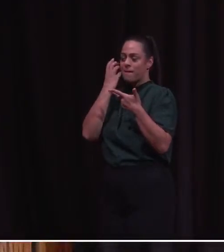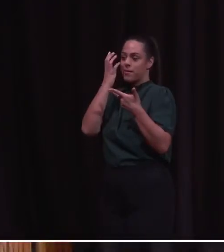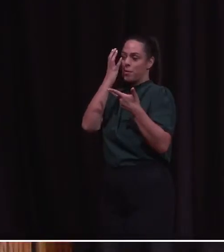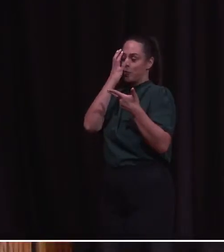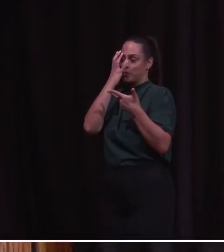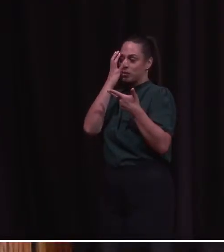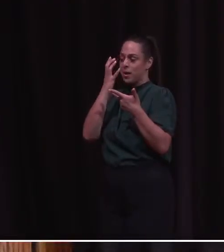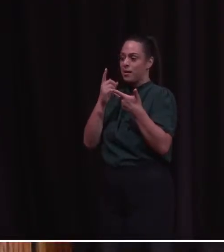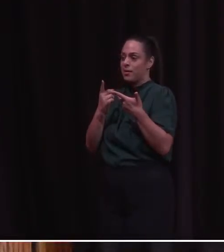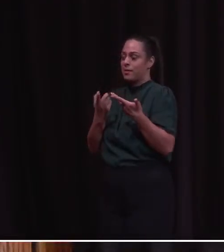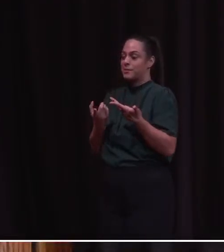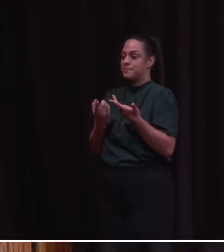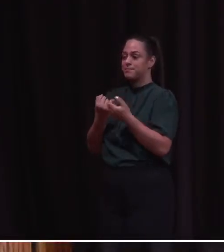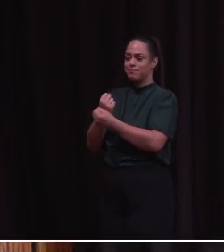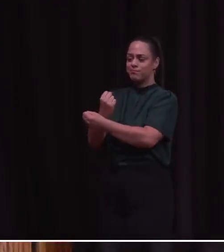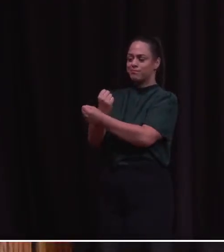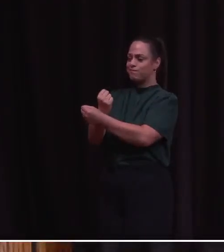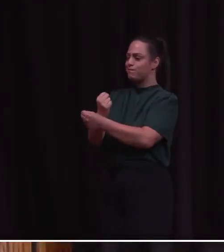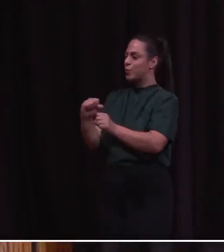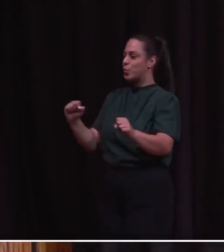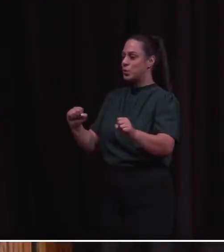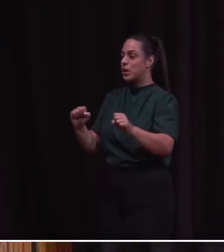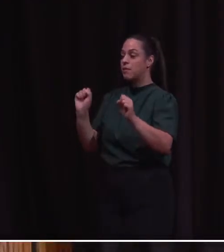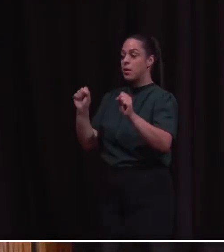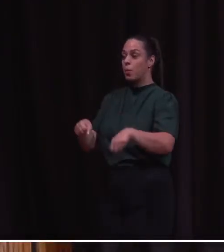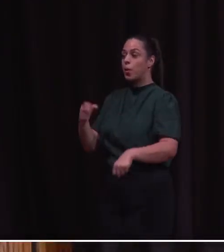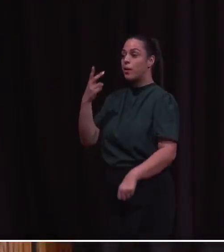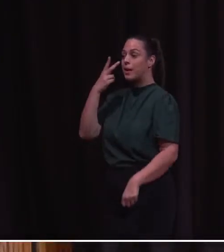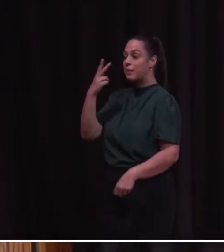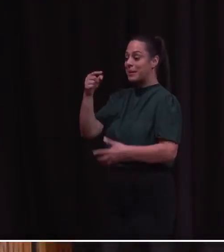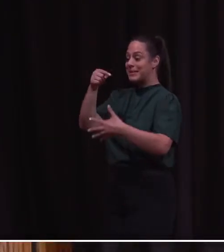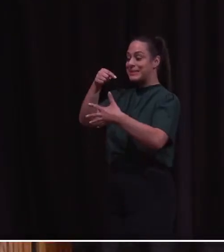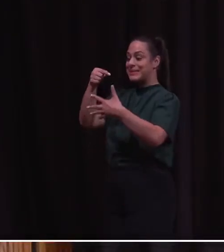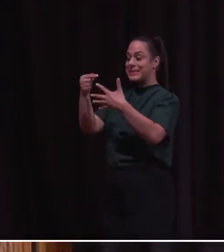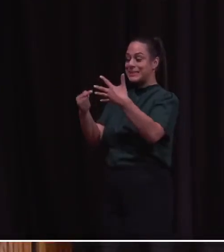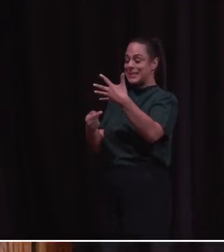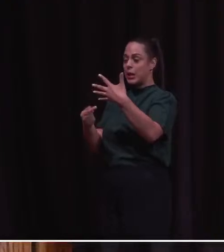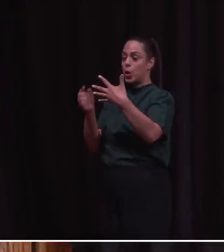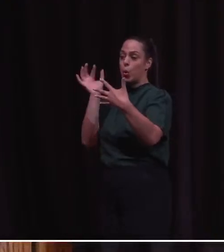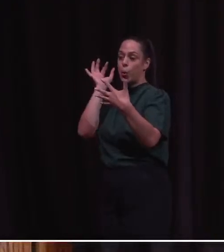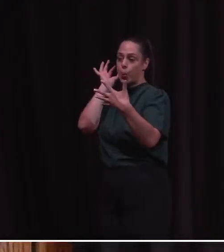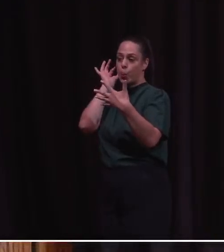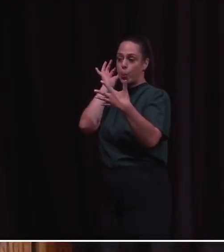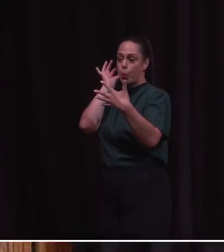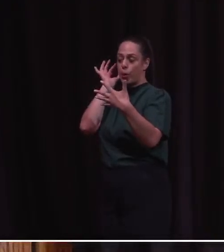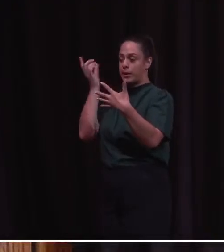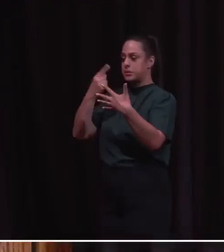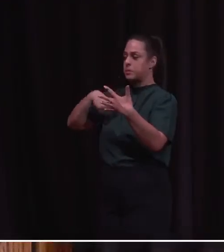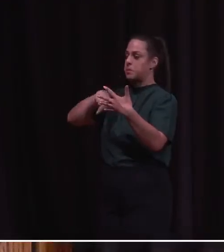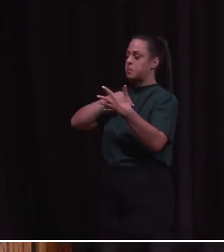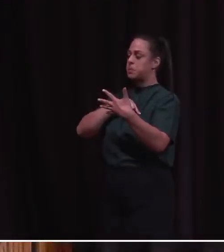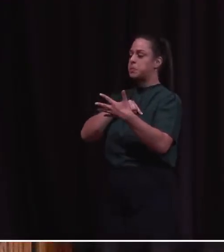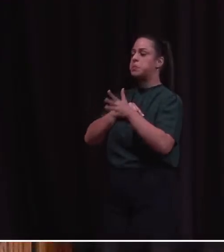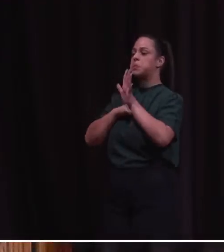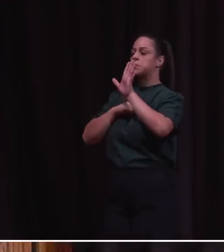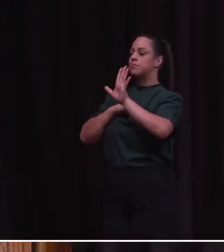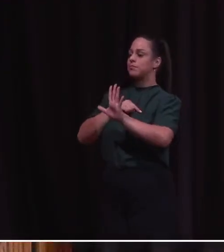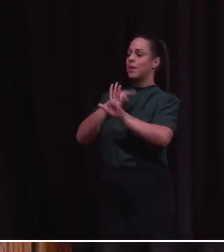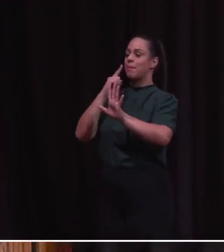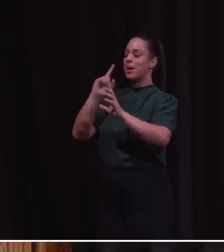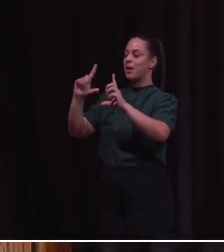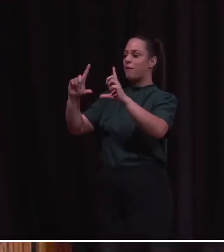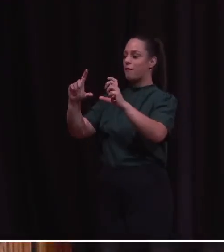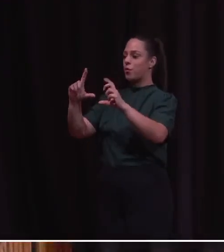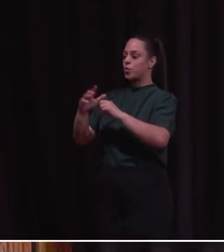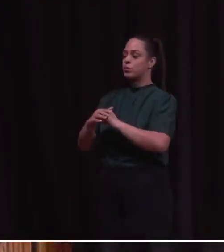impossible to ignore that of the 5 women who had posed for that photo, I was the only one who wasn't from